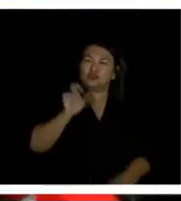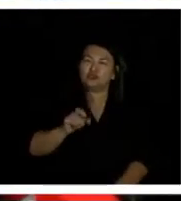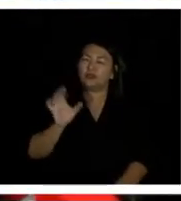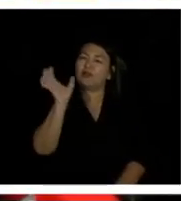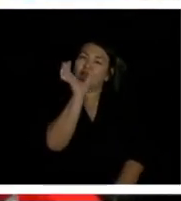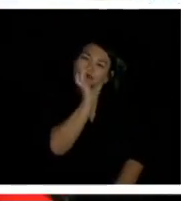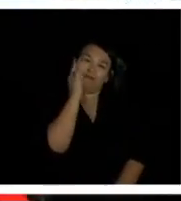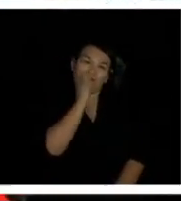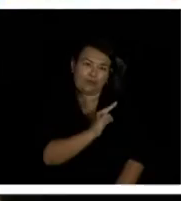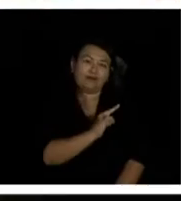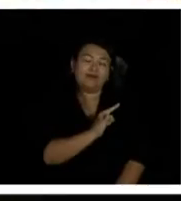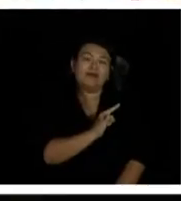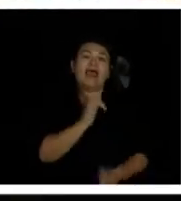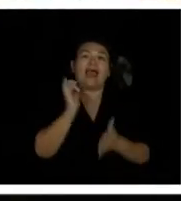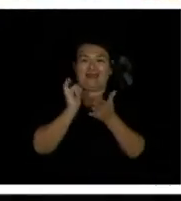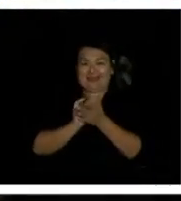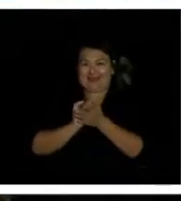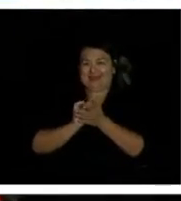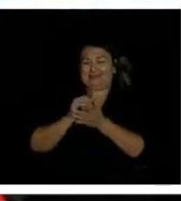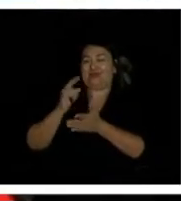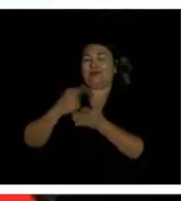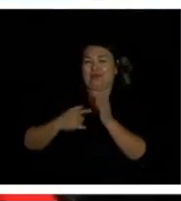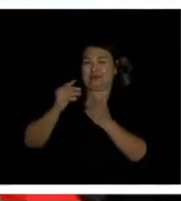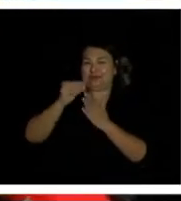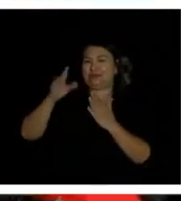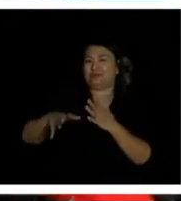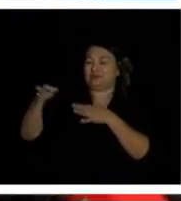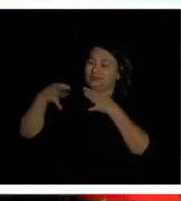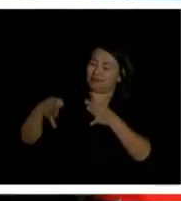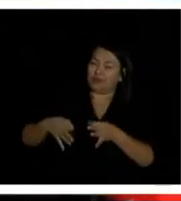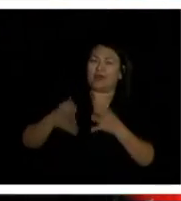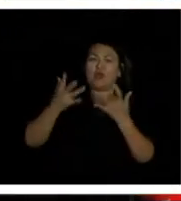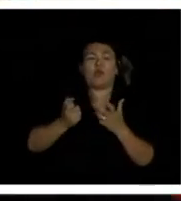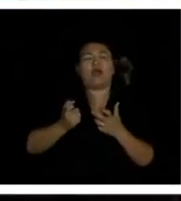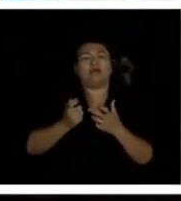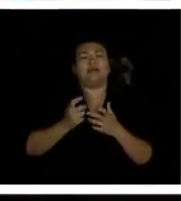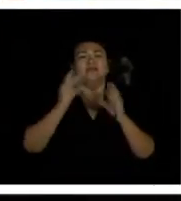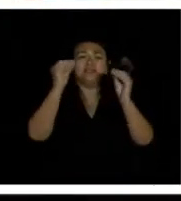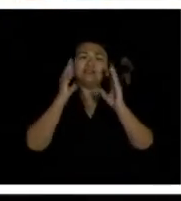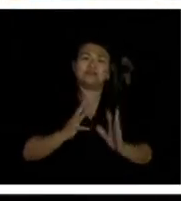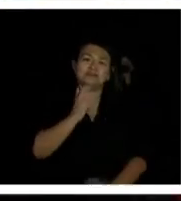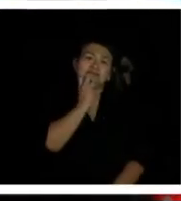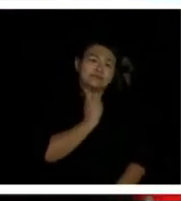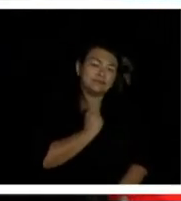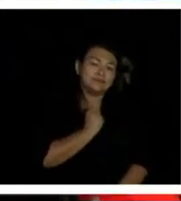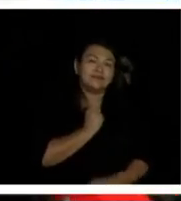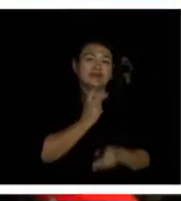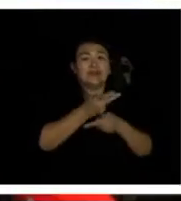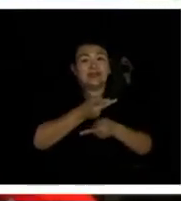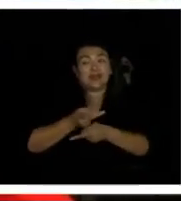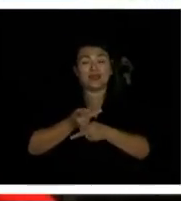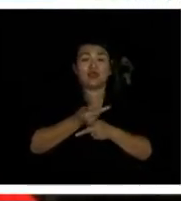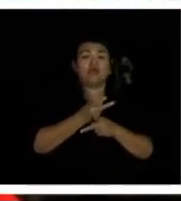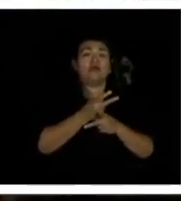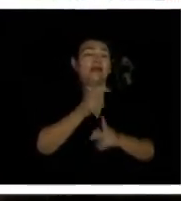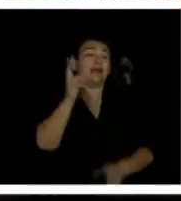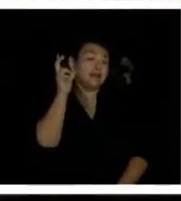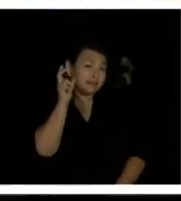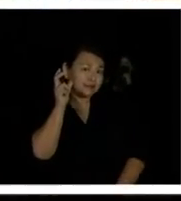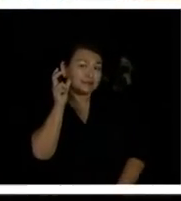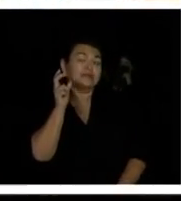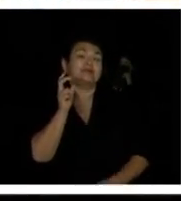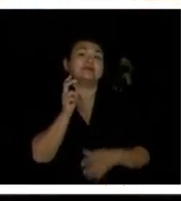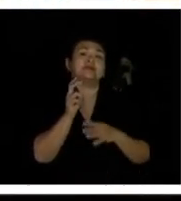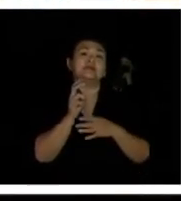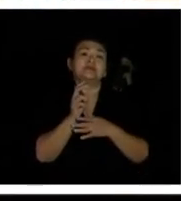for? And that's what they describe to me. They want teachers that care. They want teachers that, you know, listen to them and